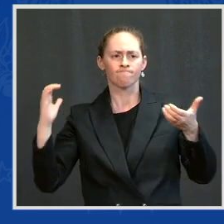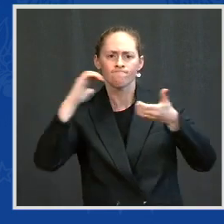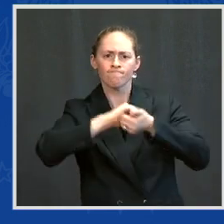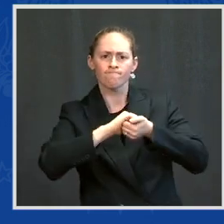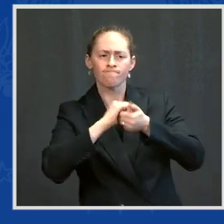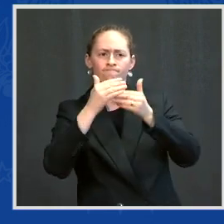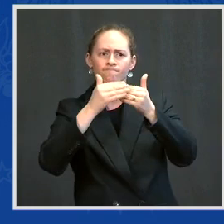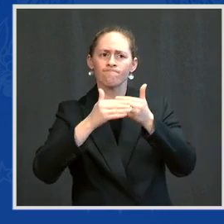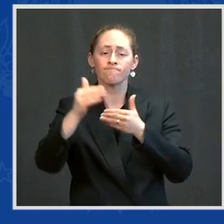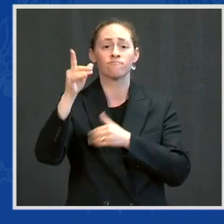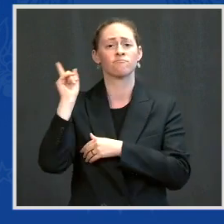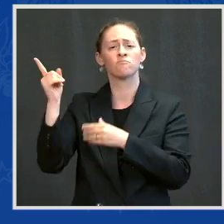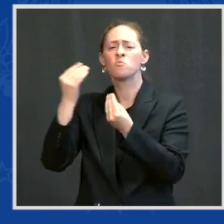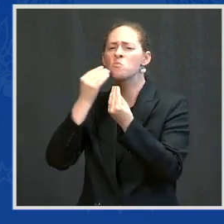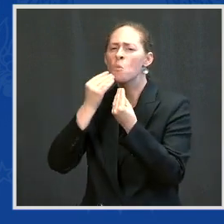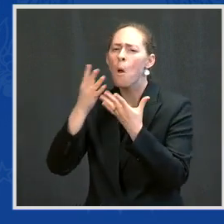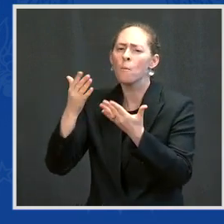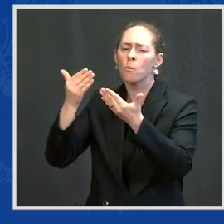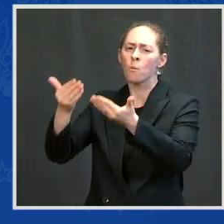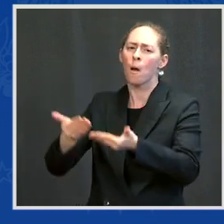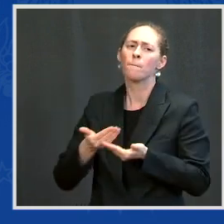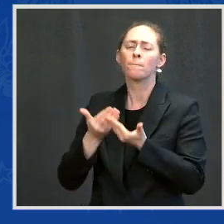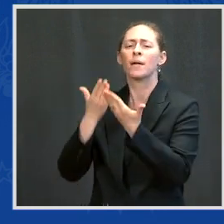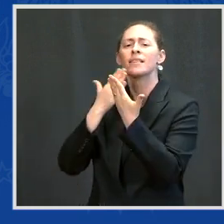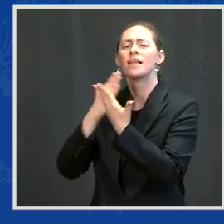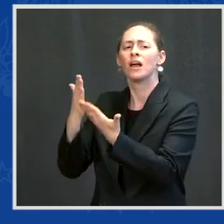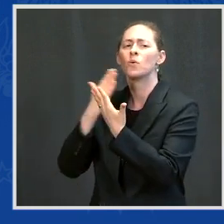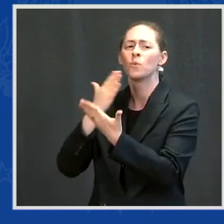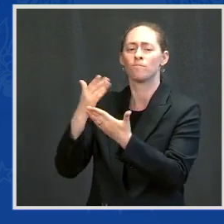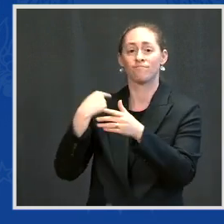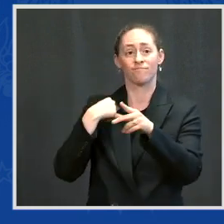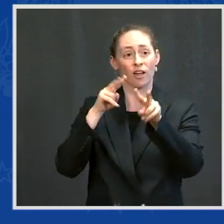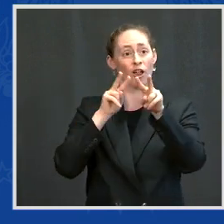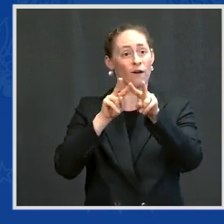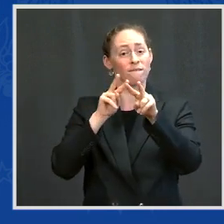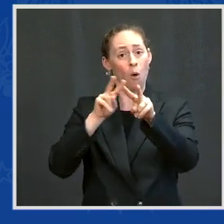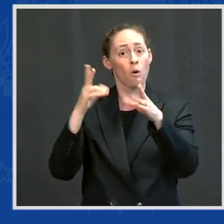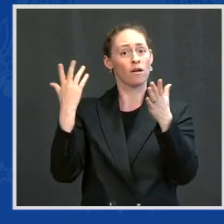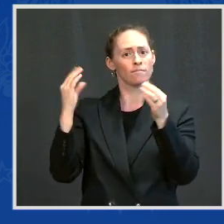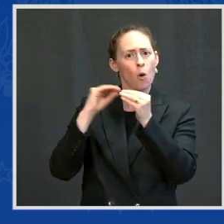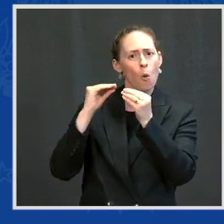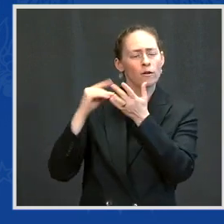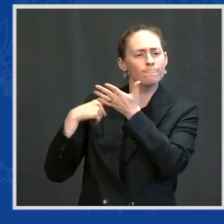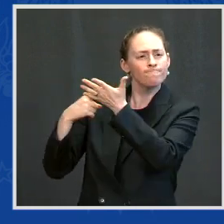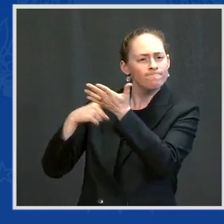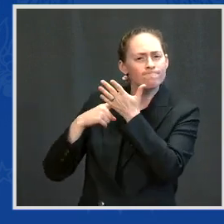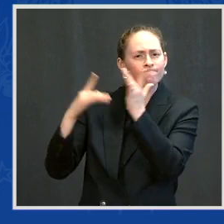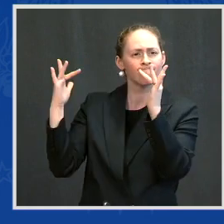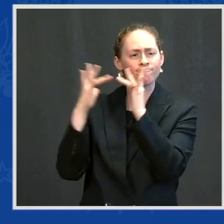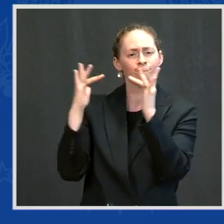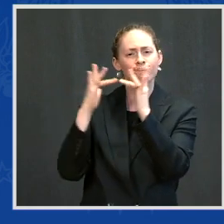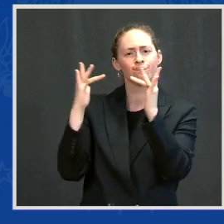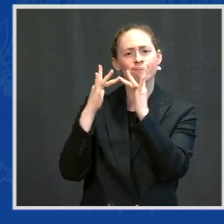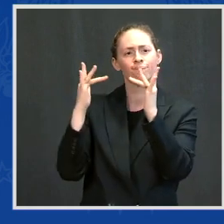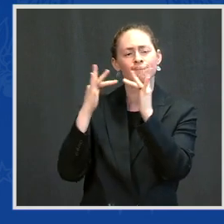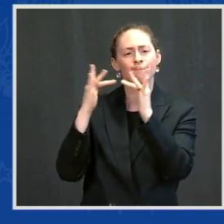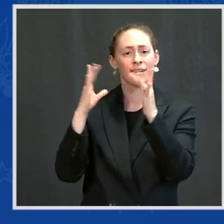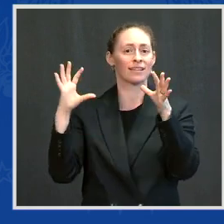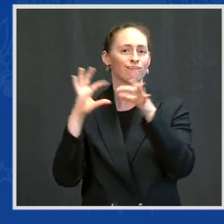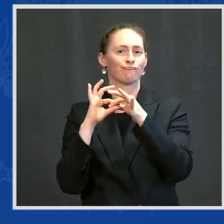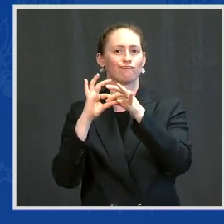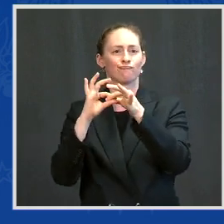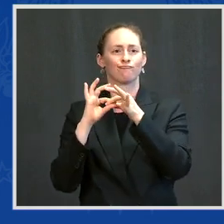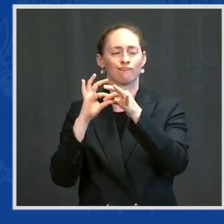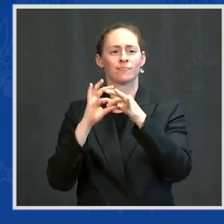gratitude once again. I look forward to our frequent communication and continued close consultation. Last but